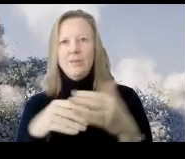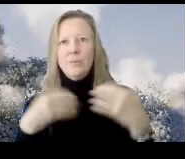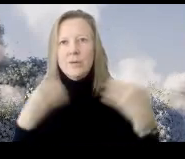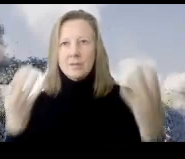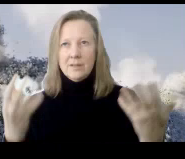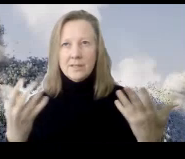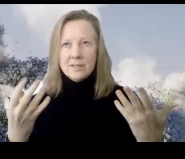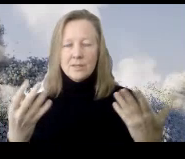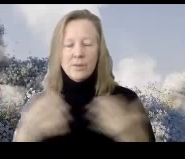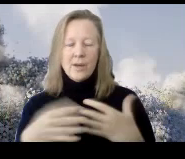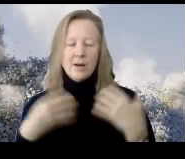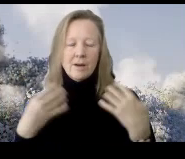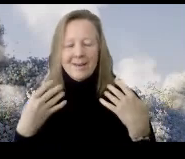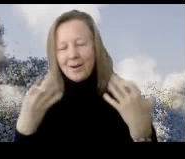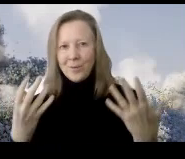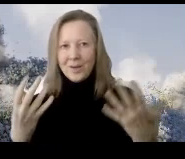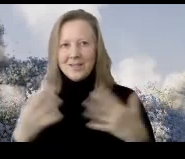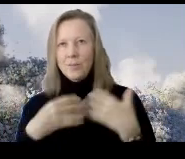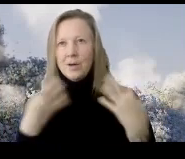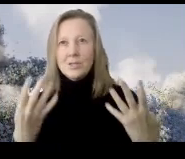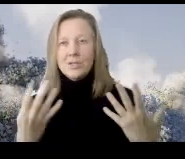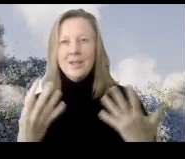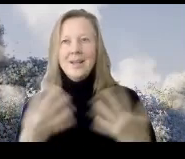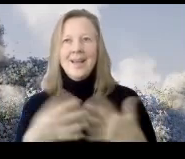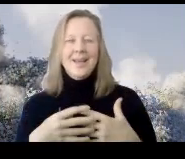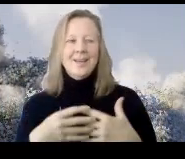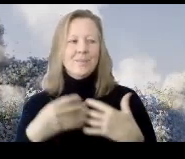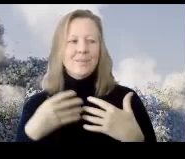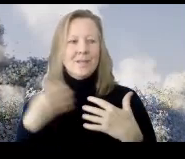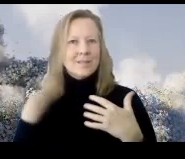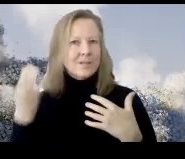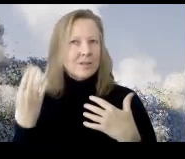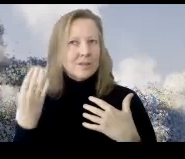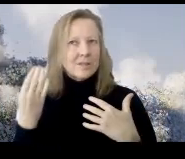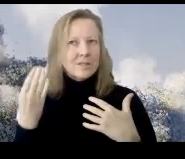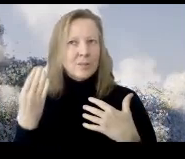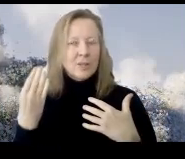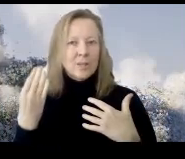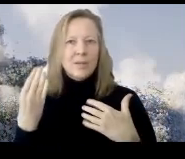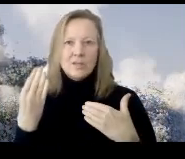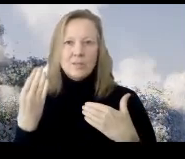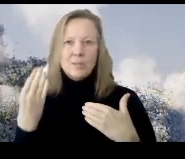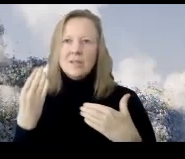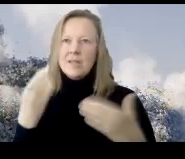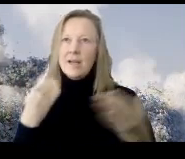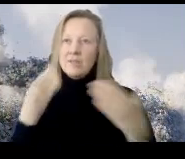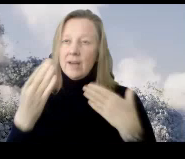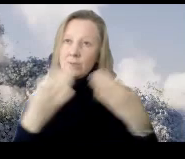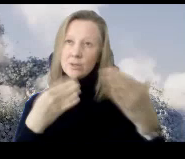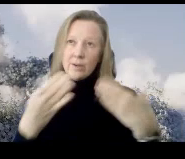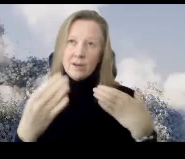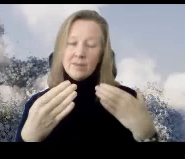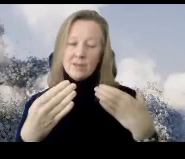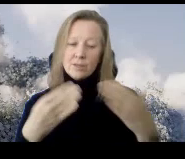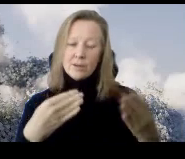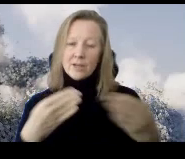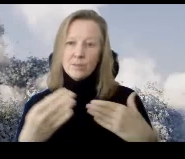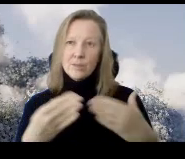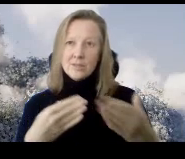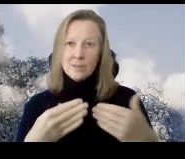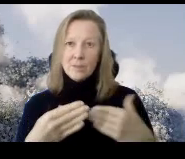viewing if you want to listen to how it went and watch and listen to the simulated patient. Because after you have